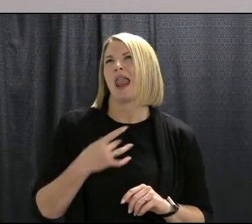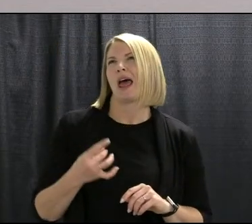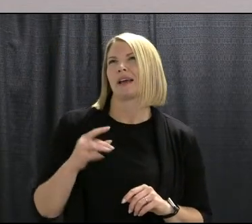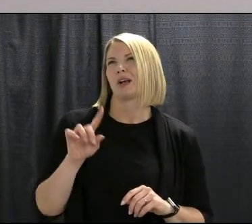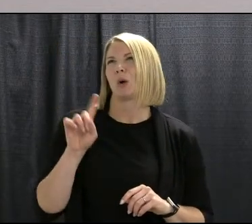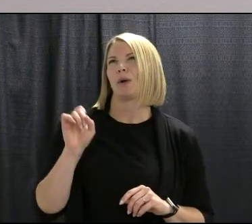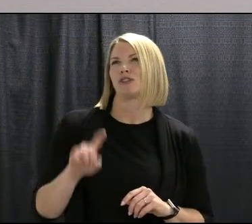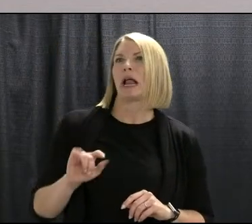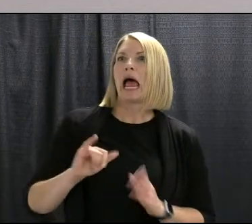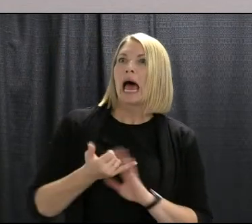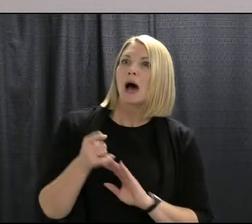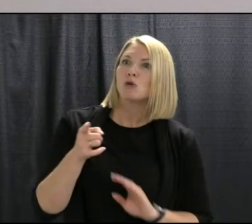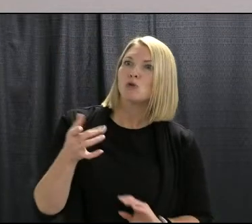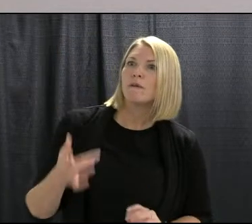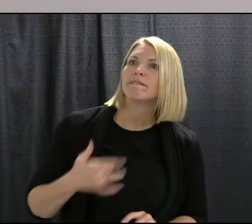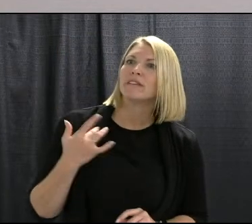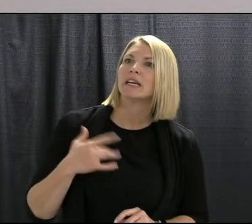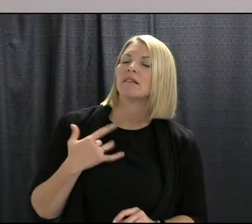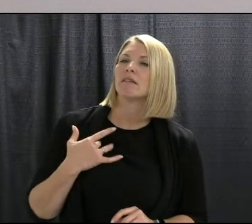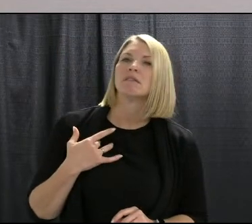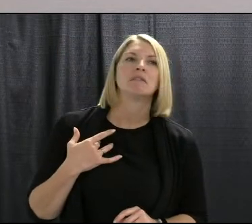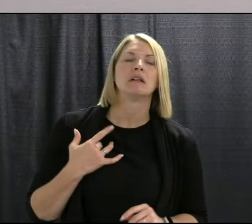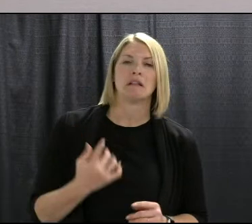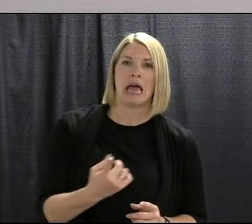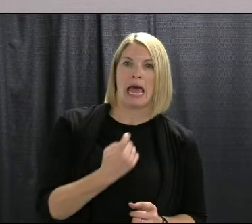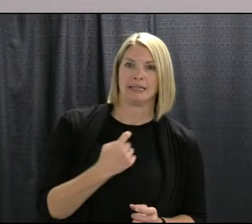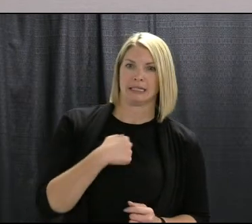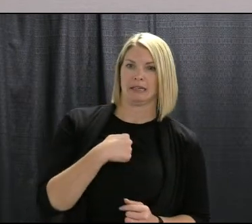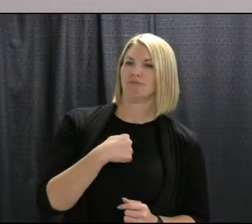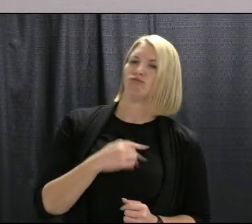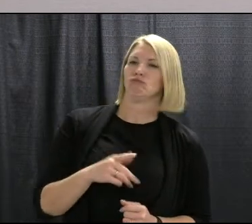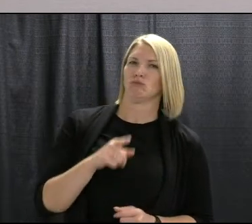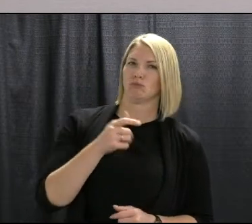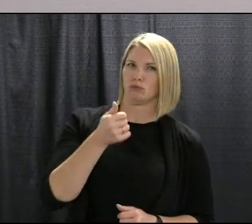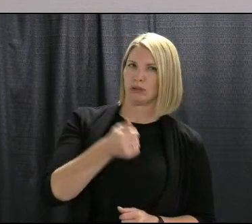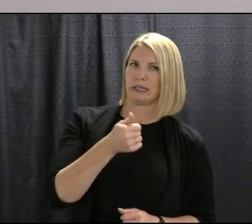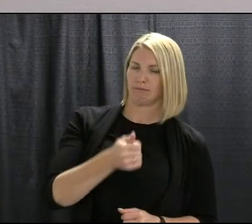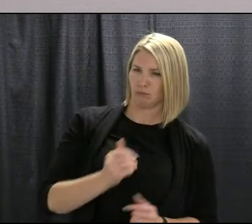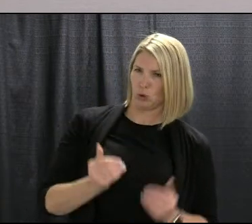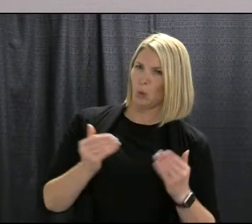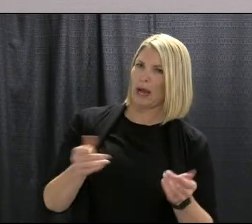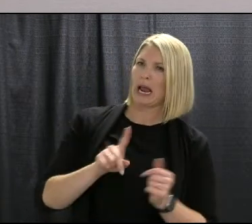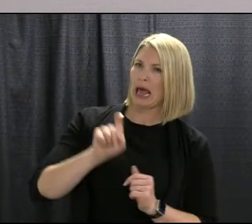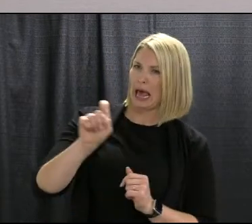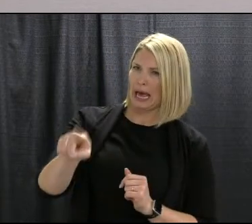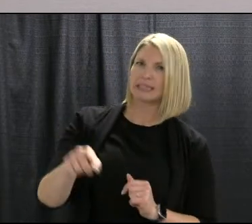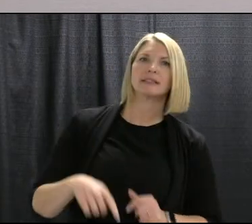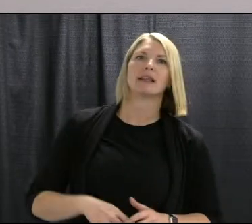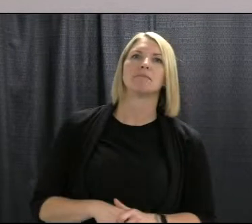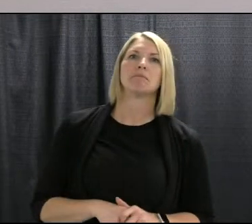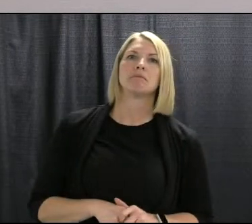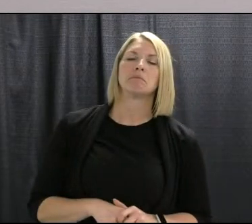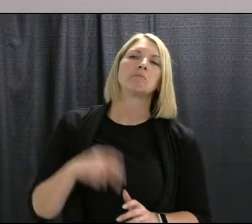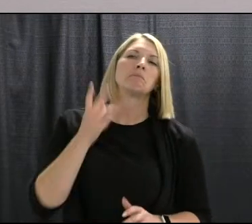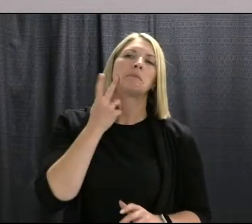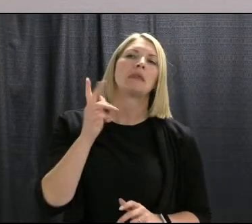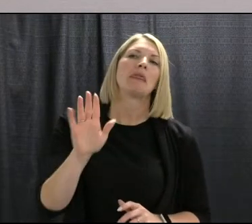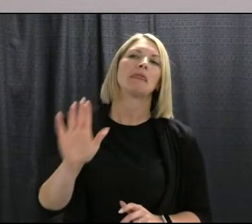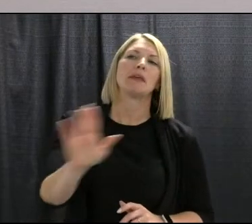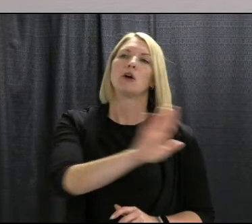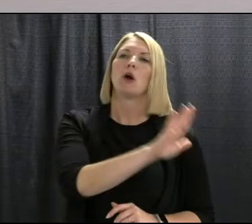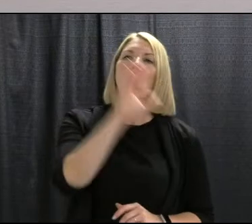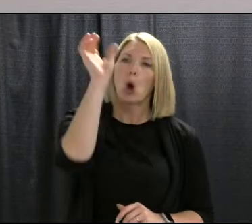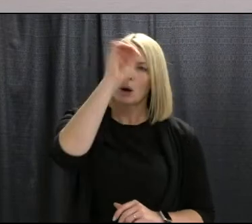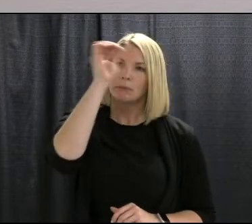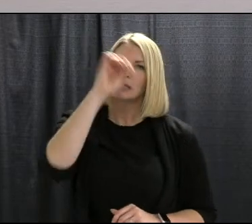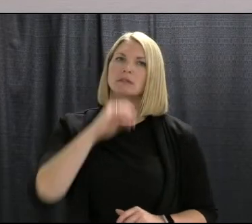they feel about this, because the best question is to ask them. They'll tell you exactly what they believe we're going forward with this, and